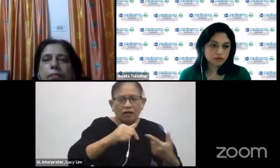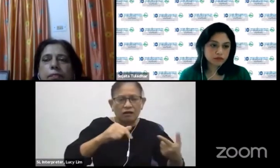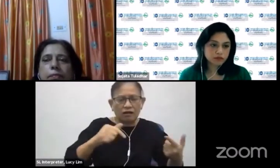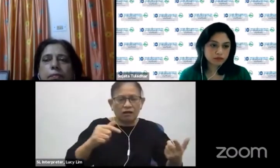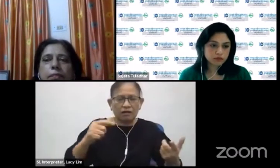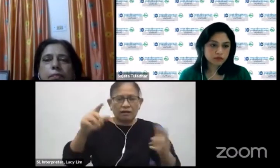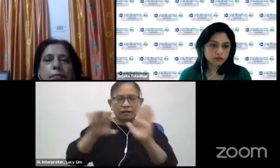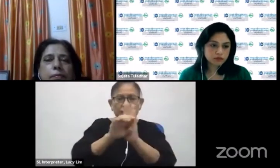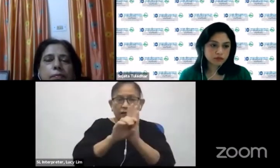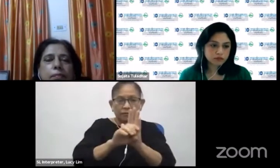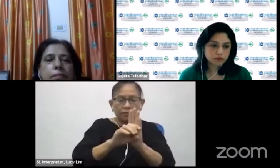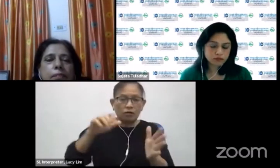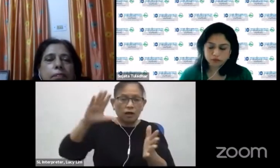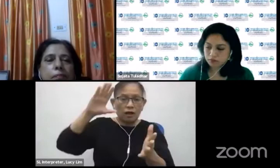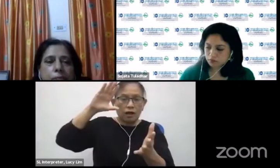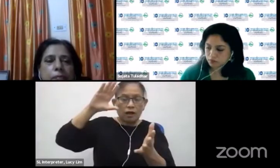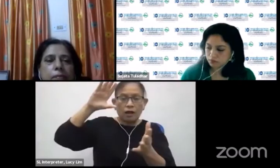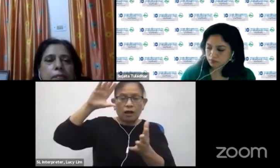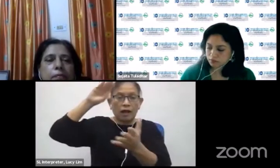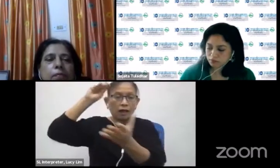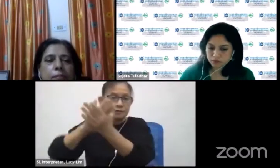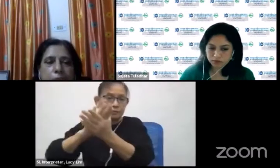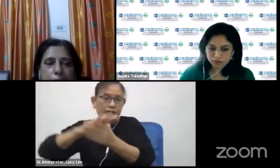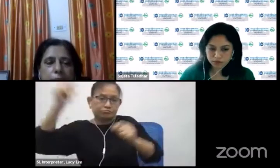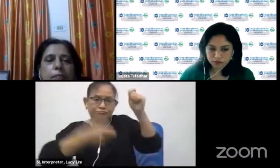being beaten by a husband